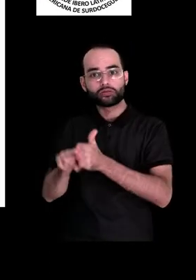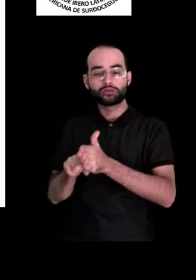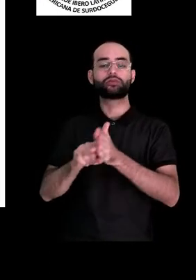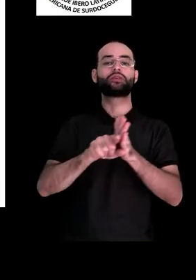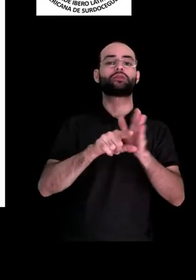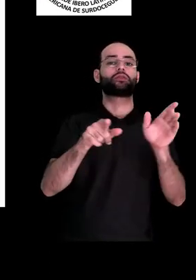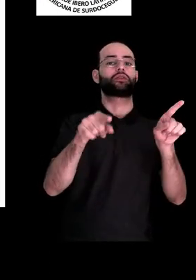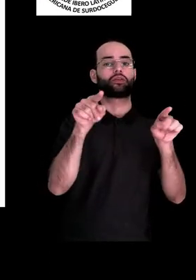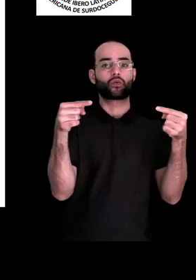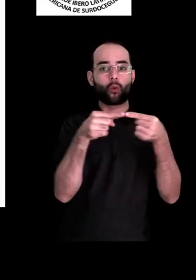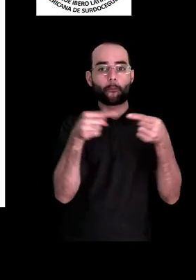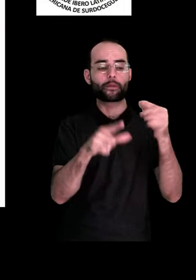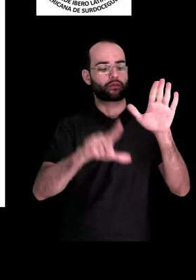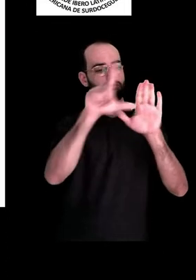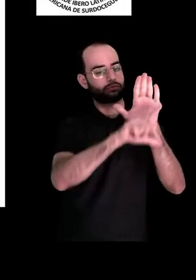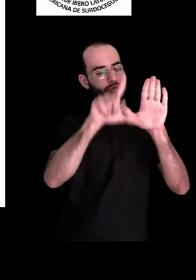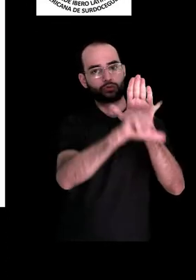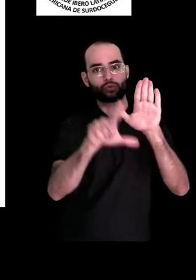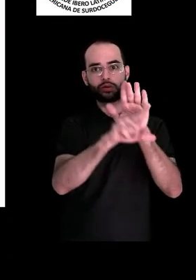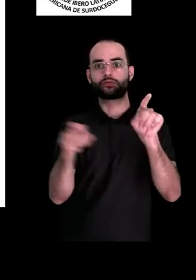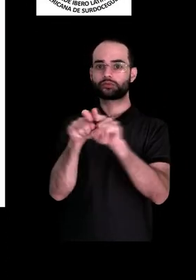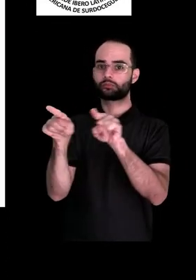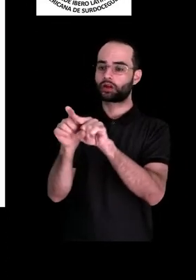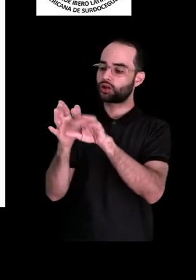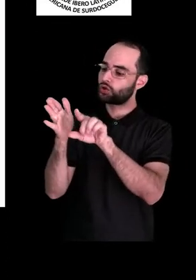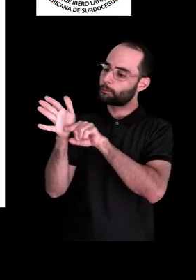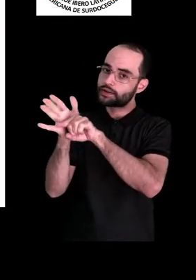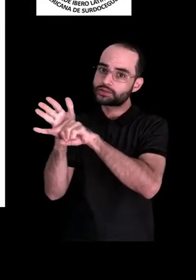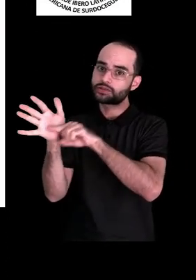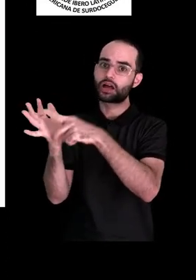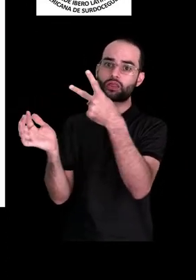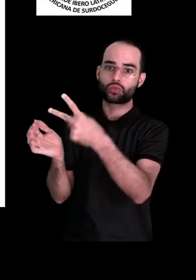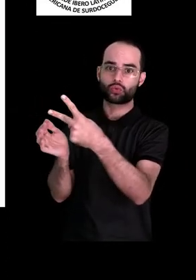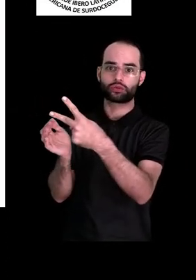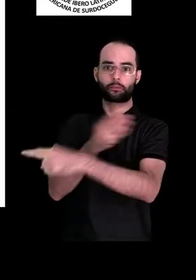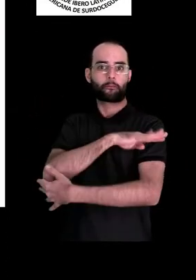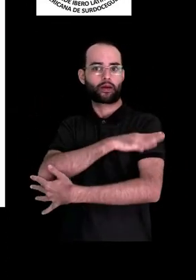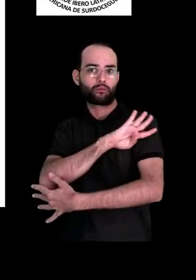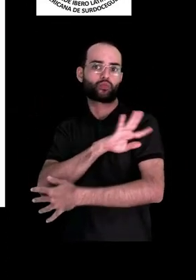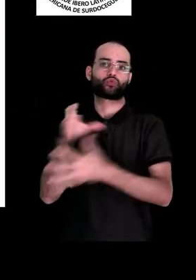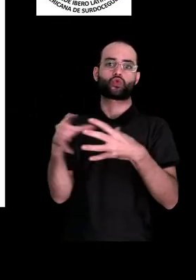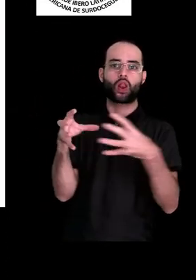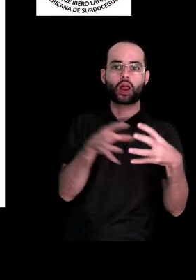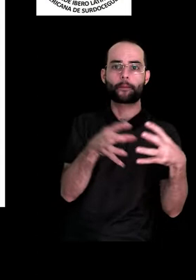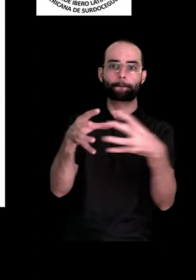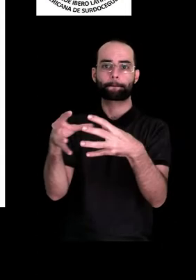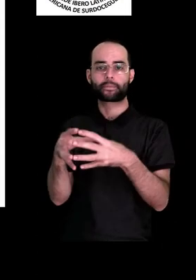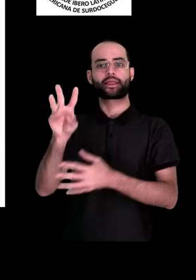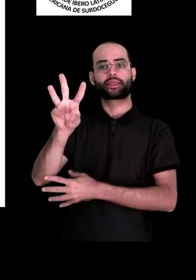combines a review of academic literature and 2 researches conducted among members and colleagues